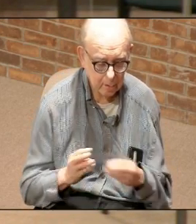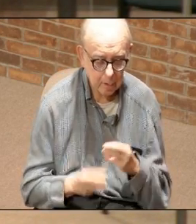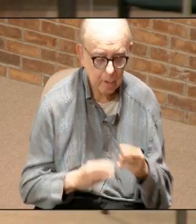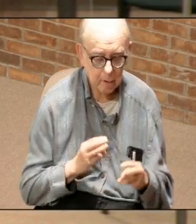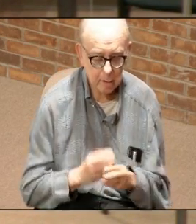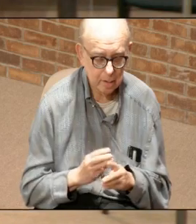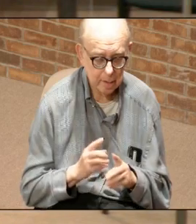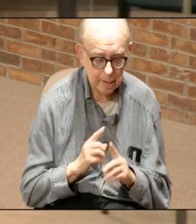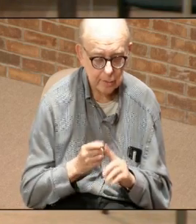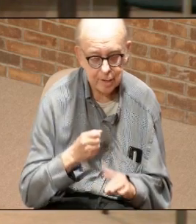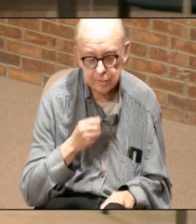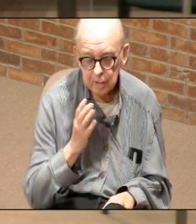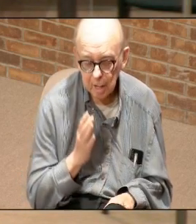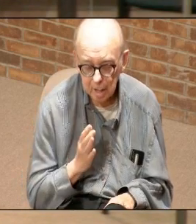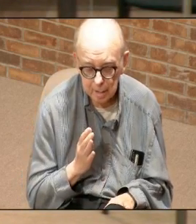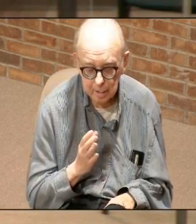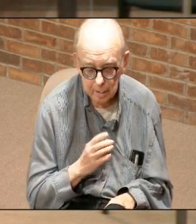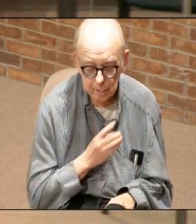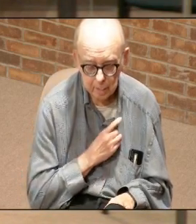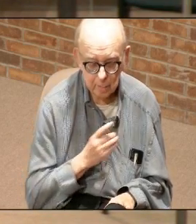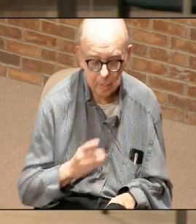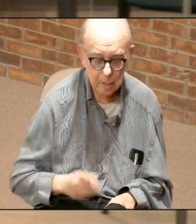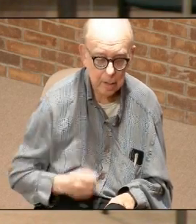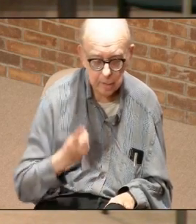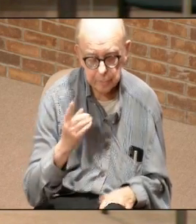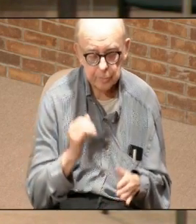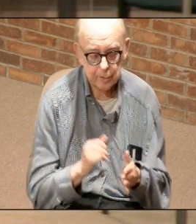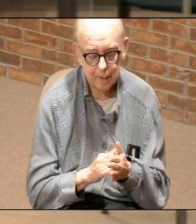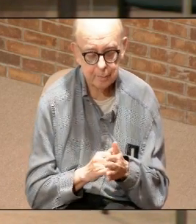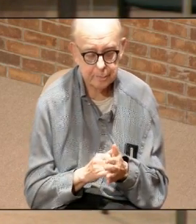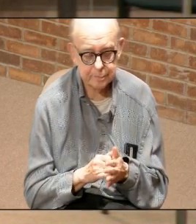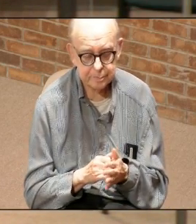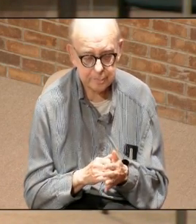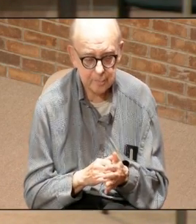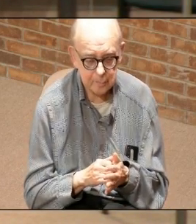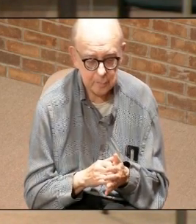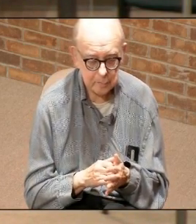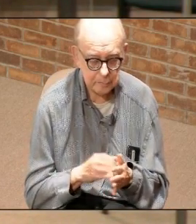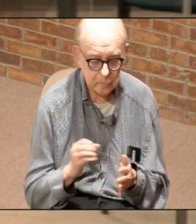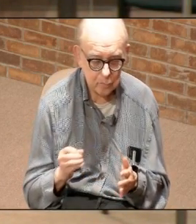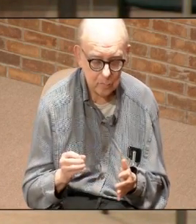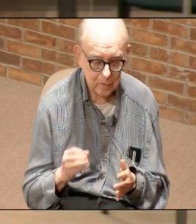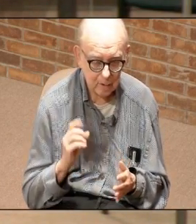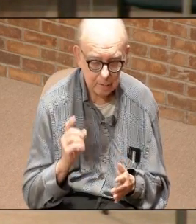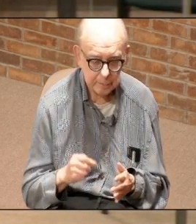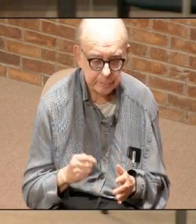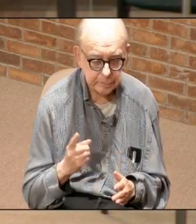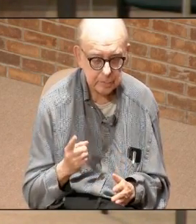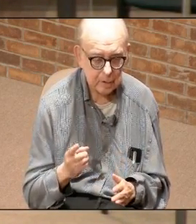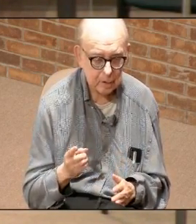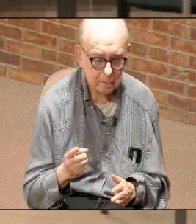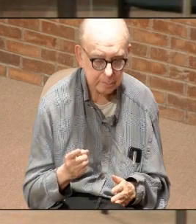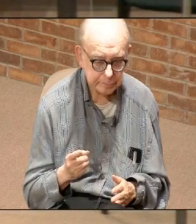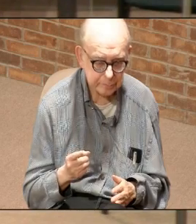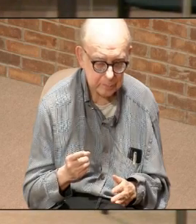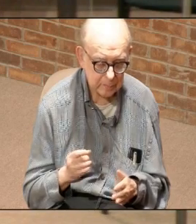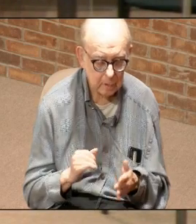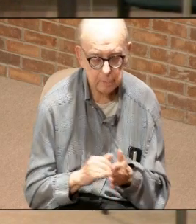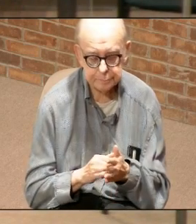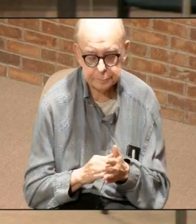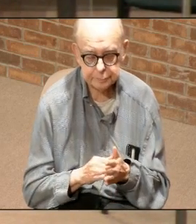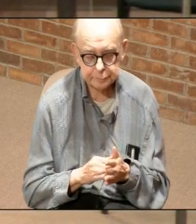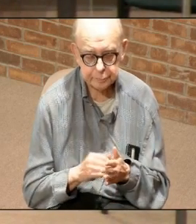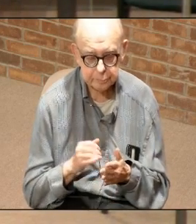world is God. And David understood this. So we need to understand